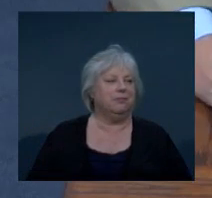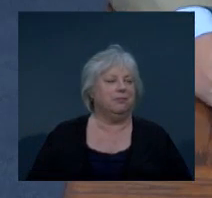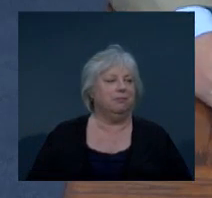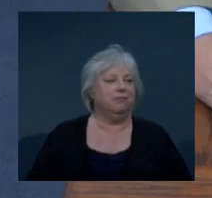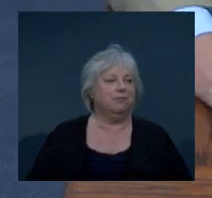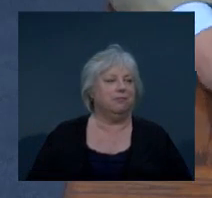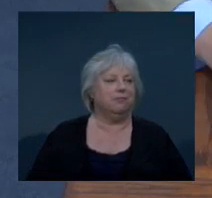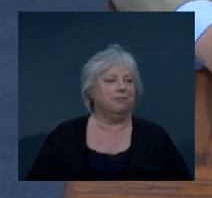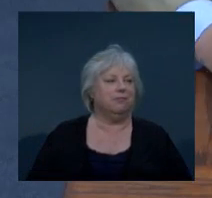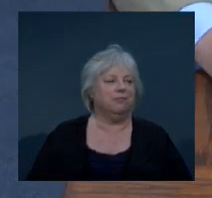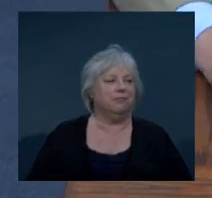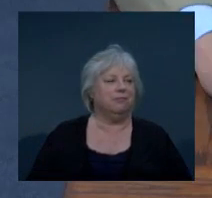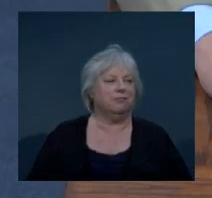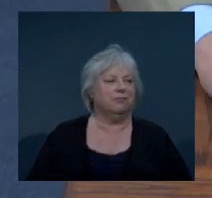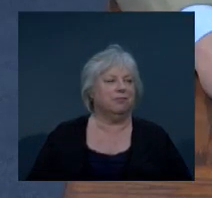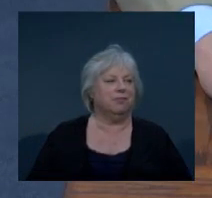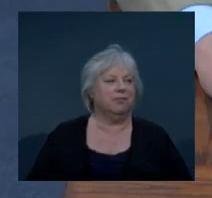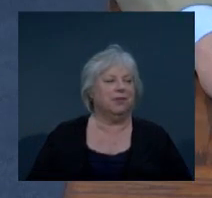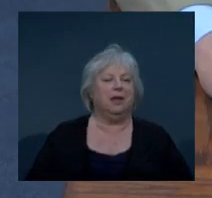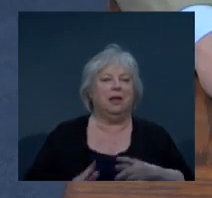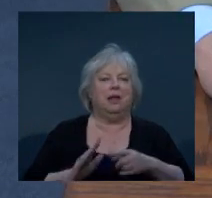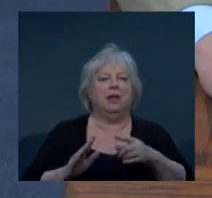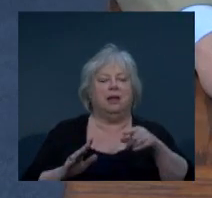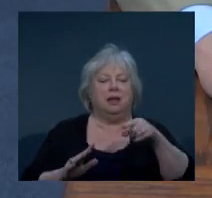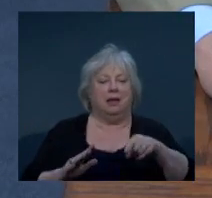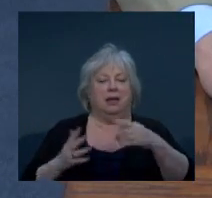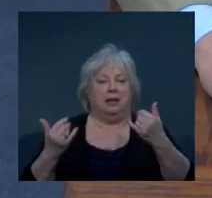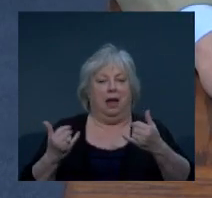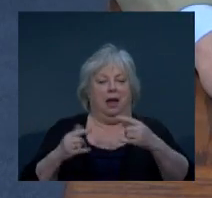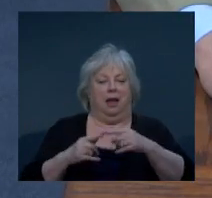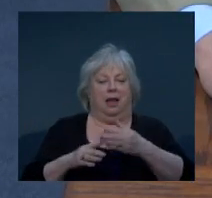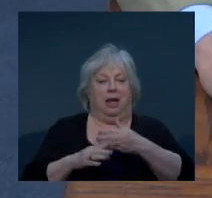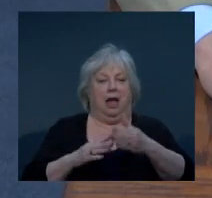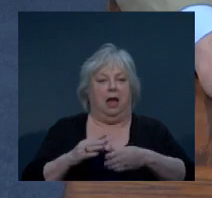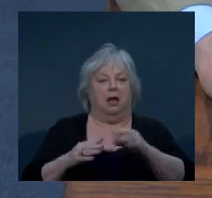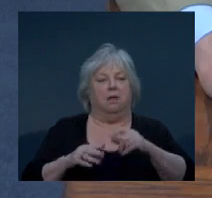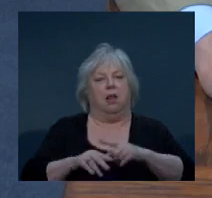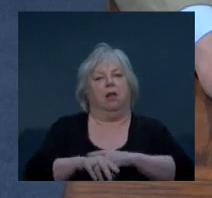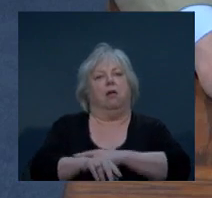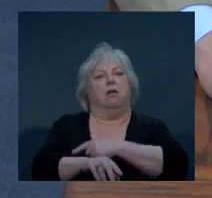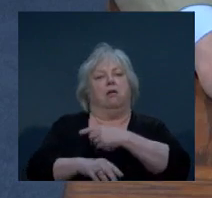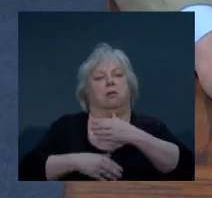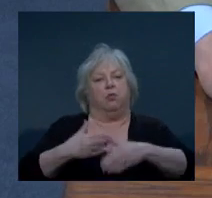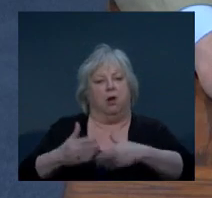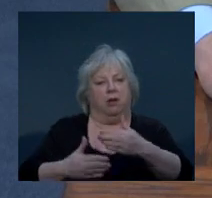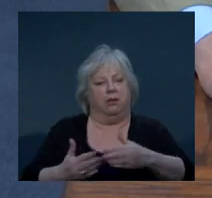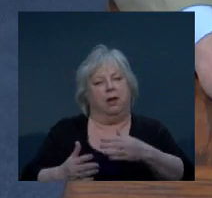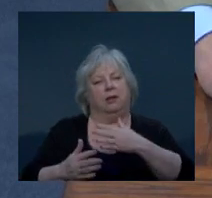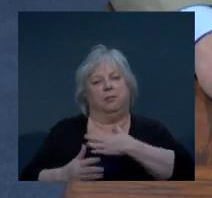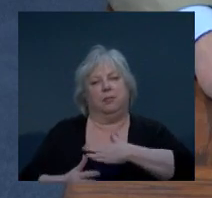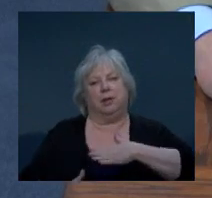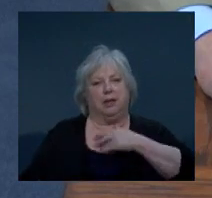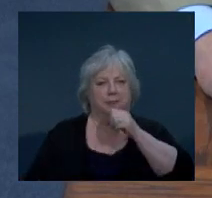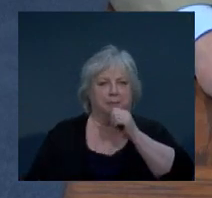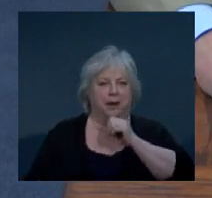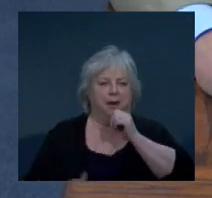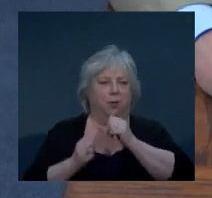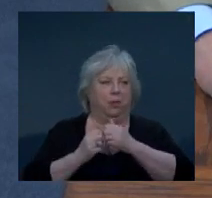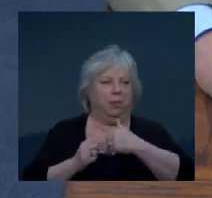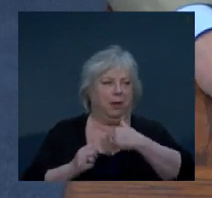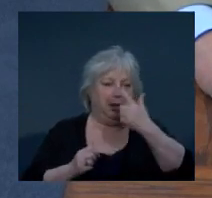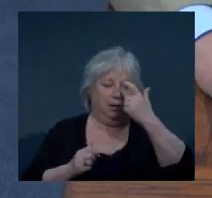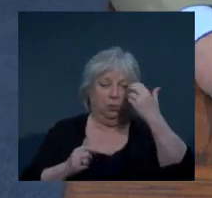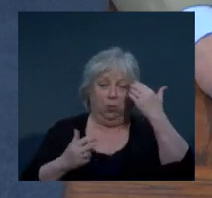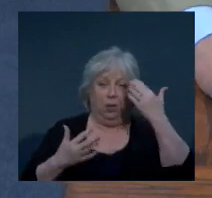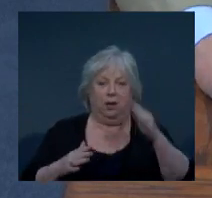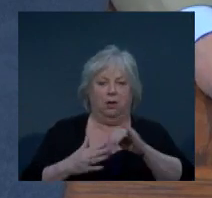This is the end of a long process. And if you'll bear with me for just a moment, because we didn't know Mr. Mitchell